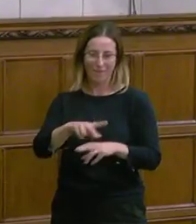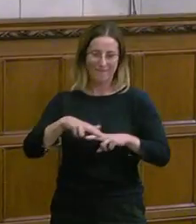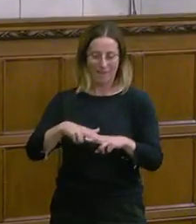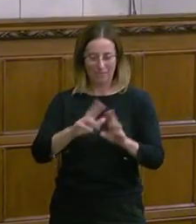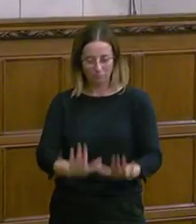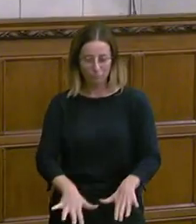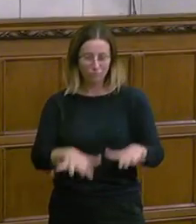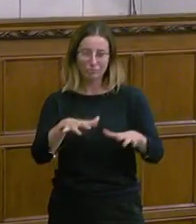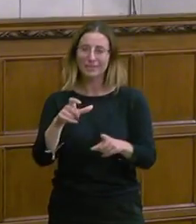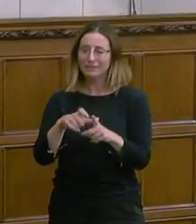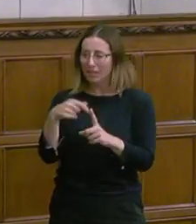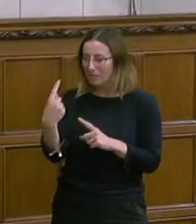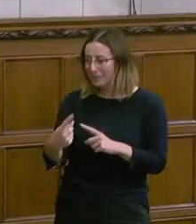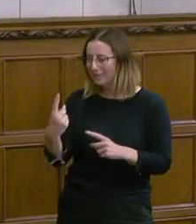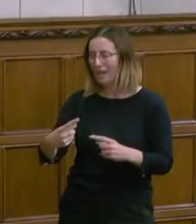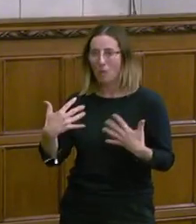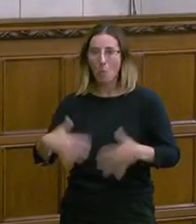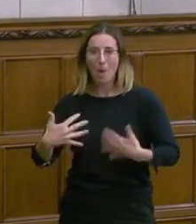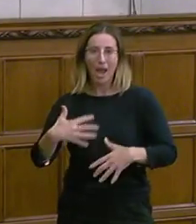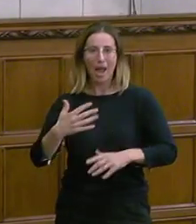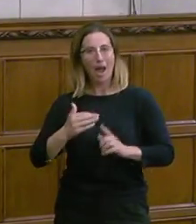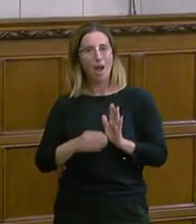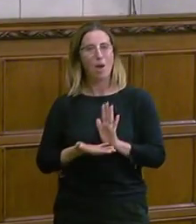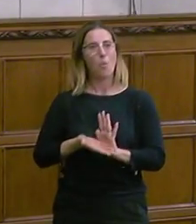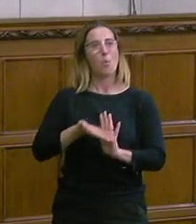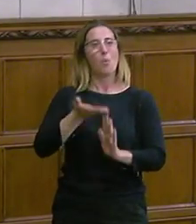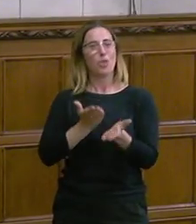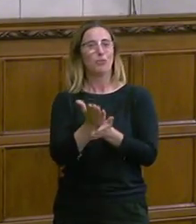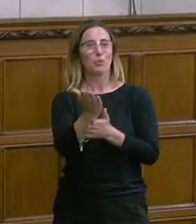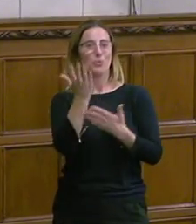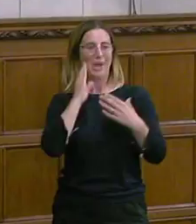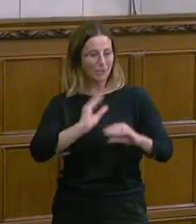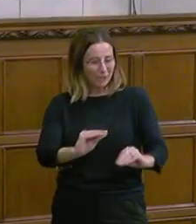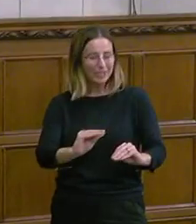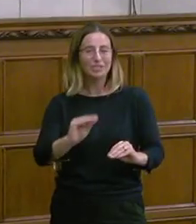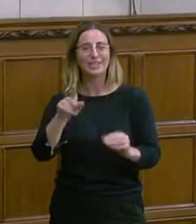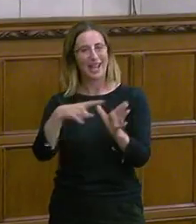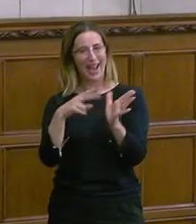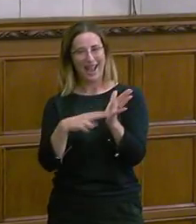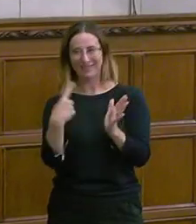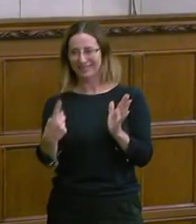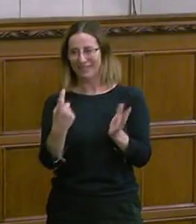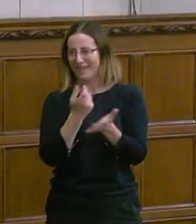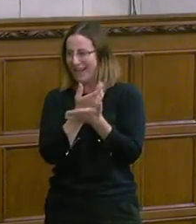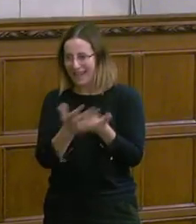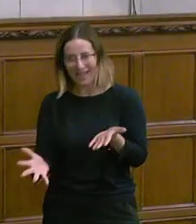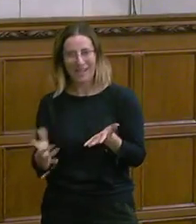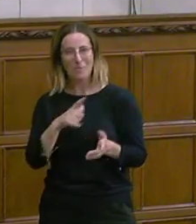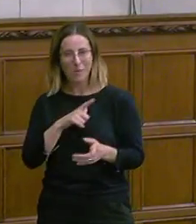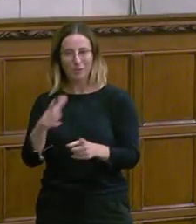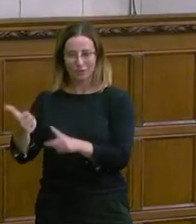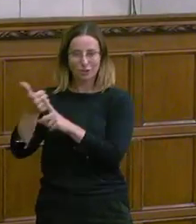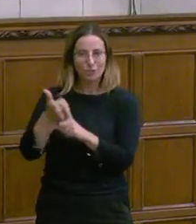make excellent progress throughout his education. Anne is very clear that this is because of the support that he received from